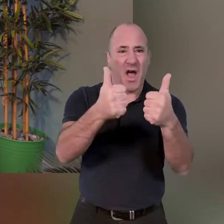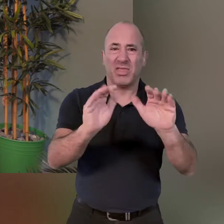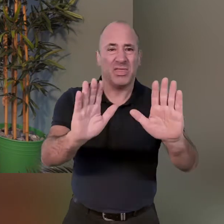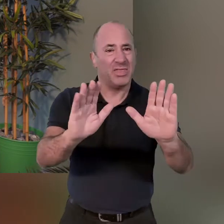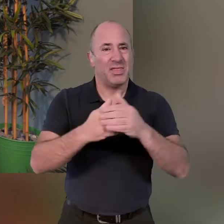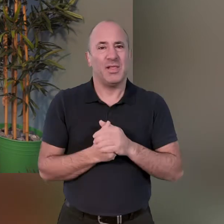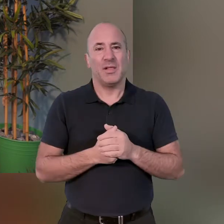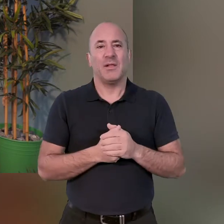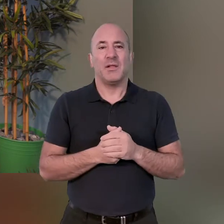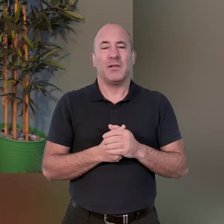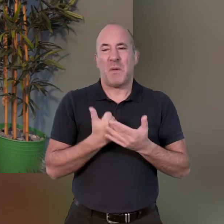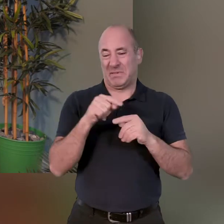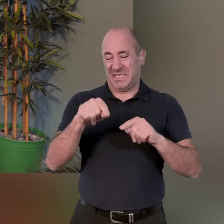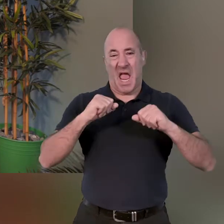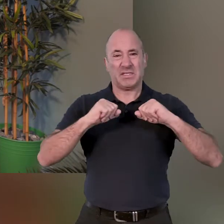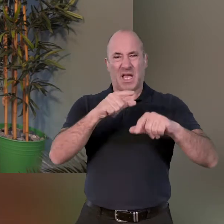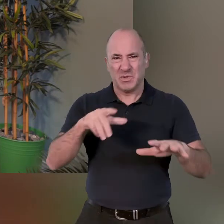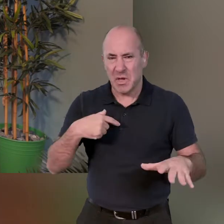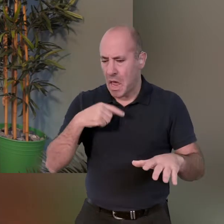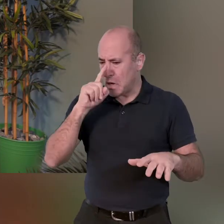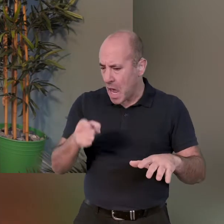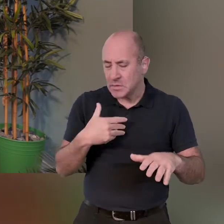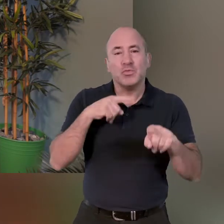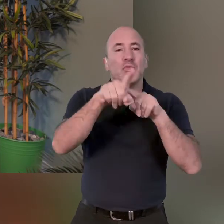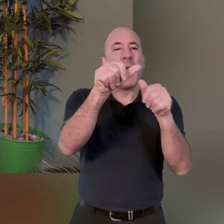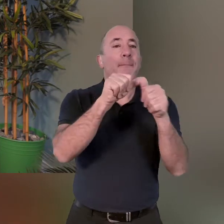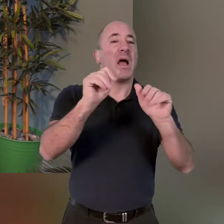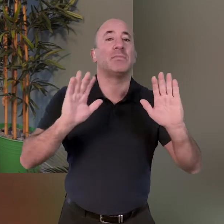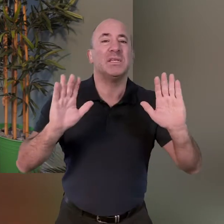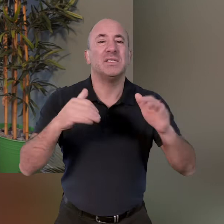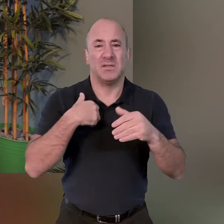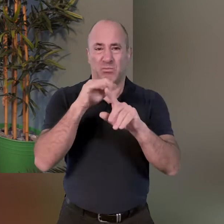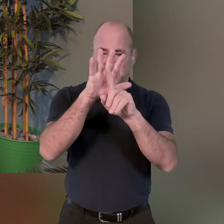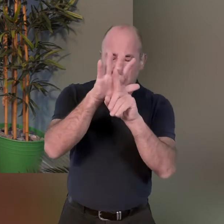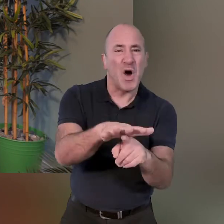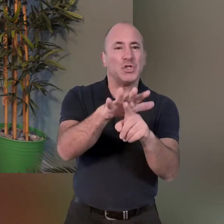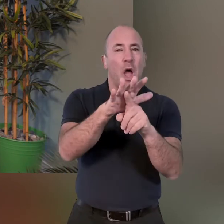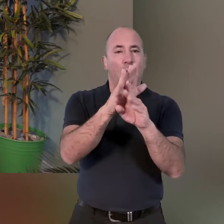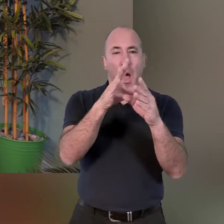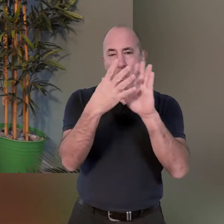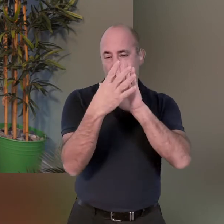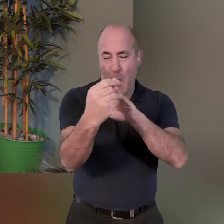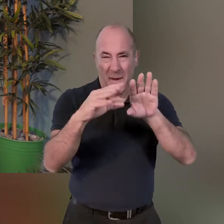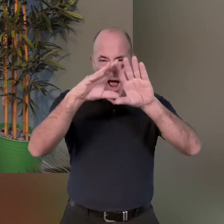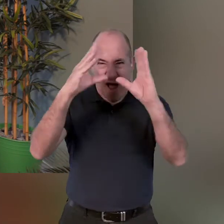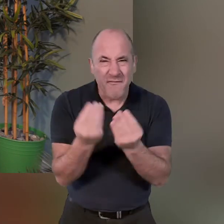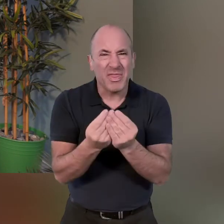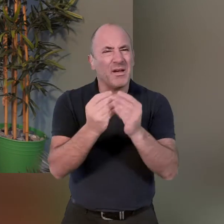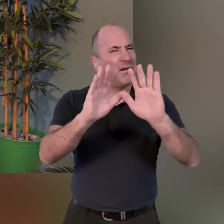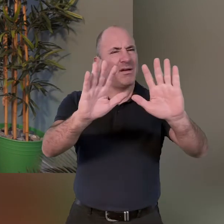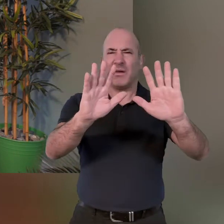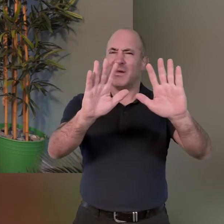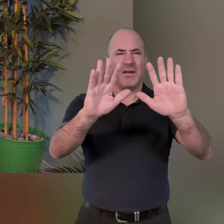it's an exercise that you can't do, just do it to the best of your ability. There's no pressure here to do things exactly how I'm doing it, so